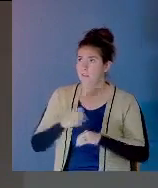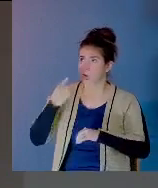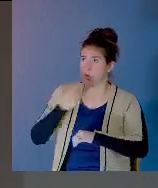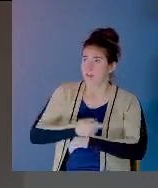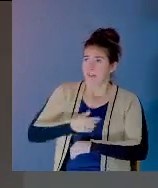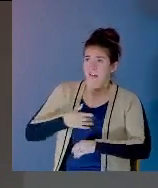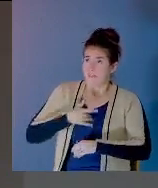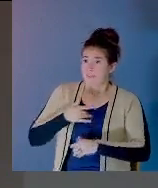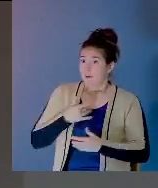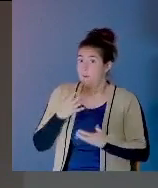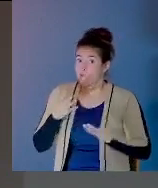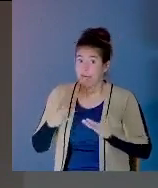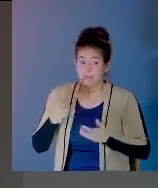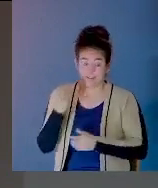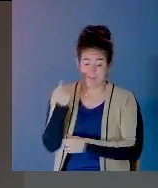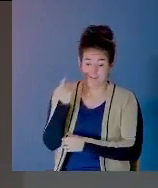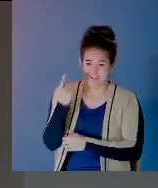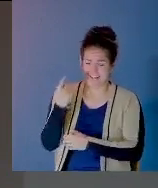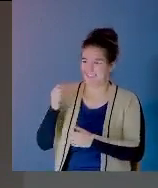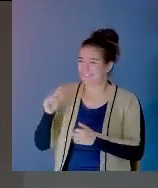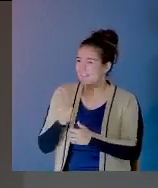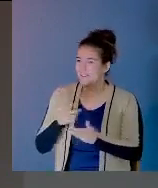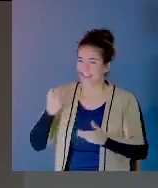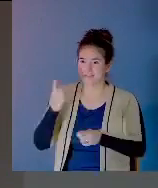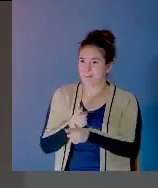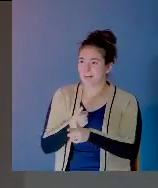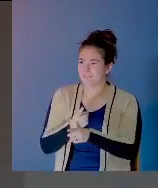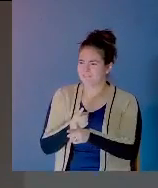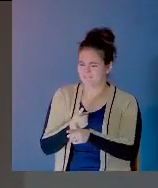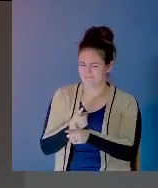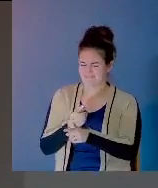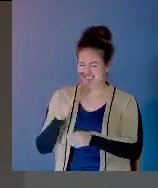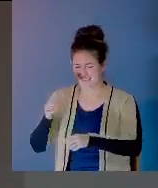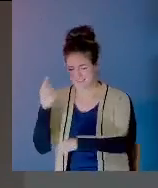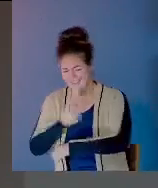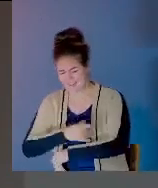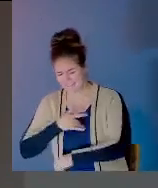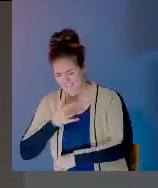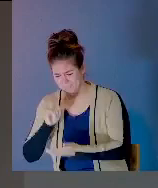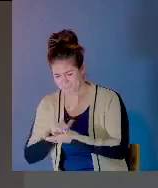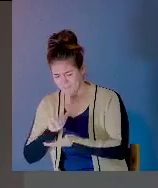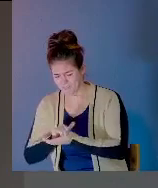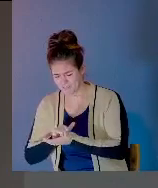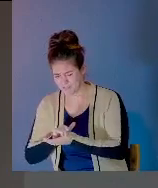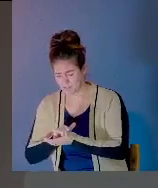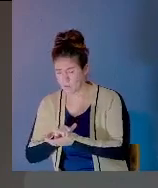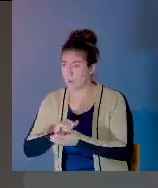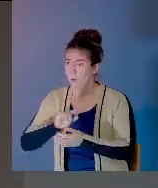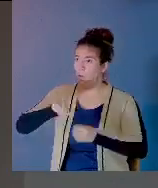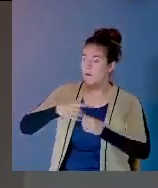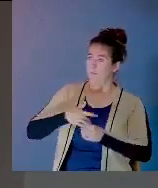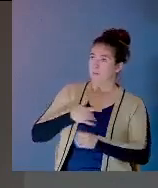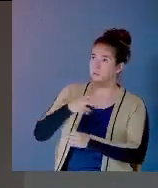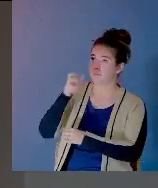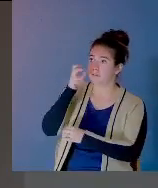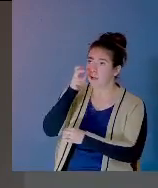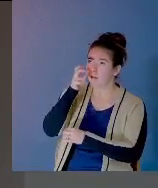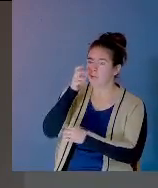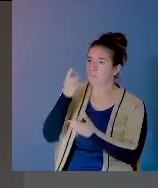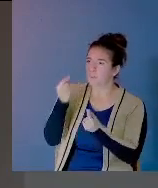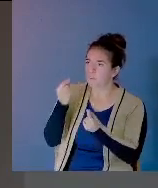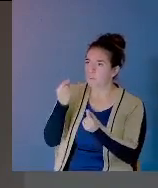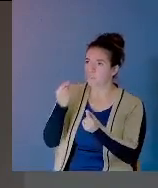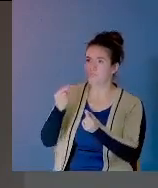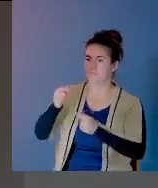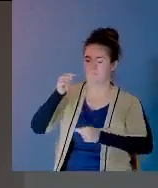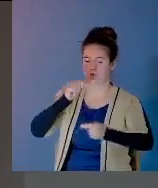day seems to feel impossible. However, whenever we feel doubt, the best for us to do is to go into the Word and reread the parables.